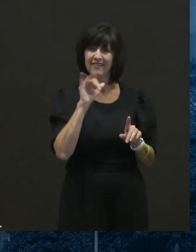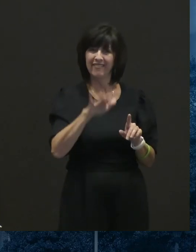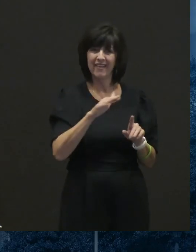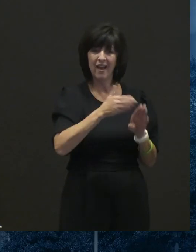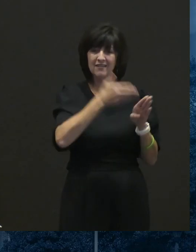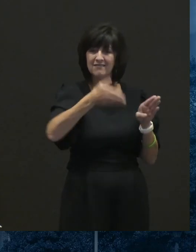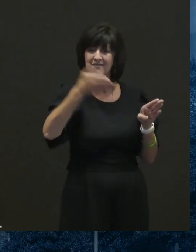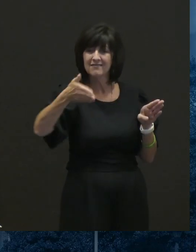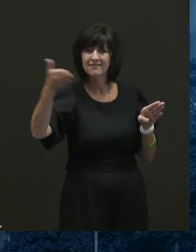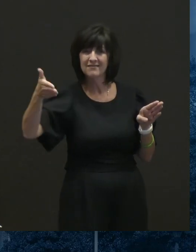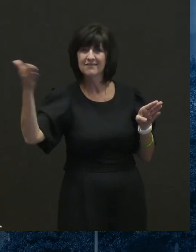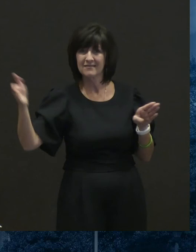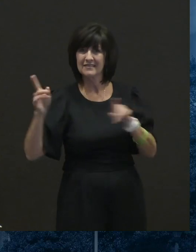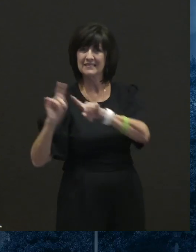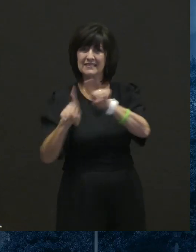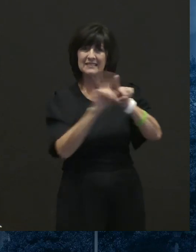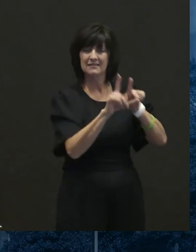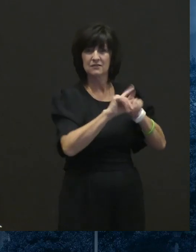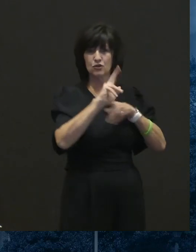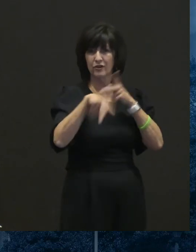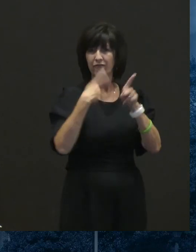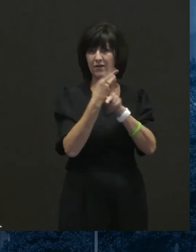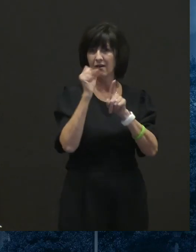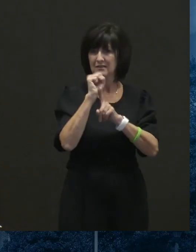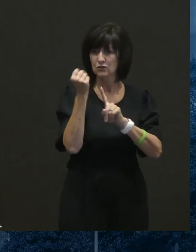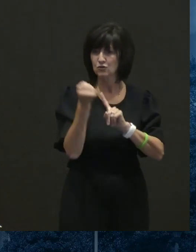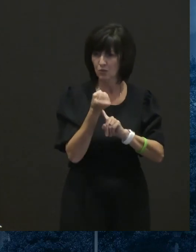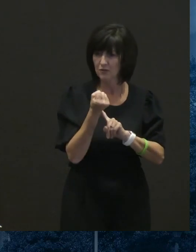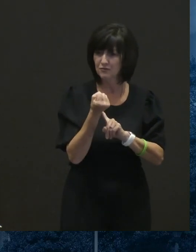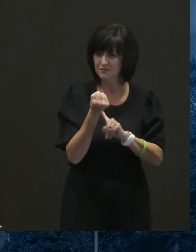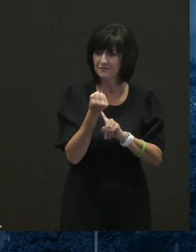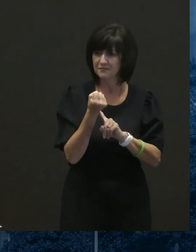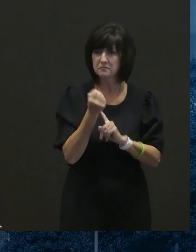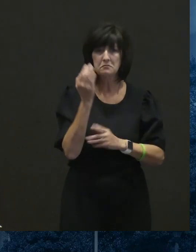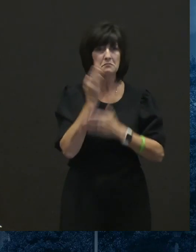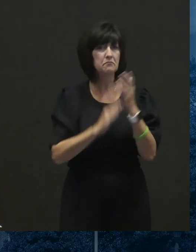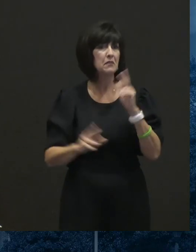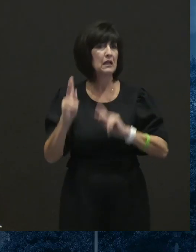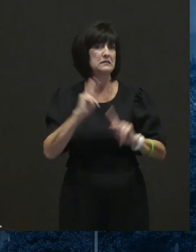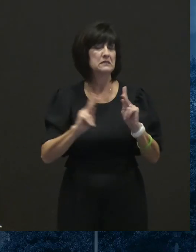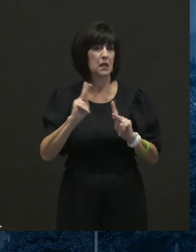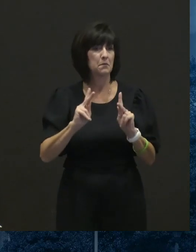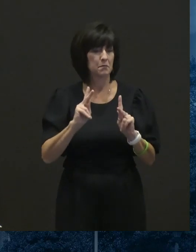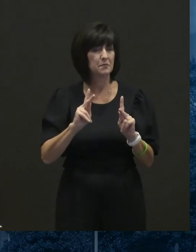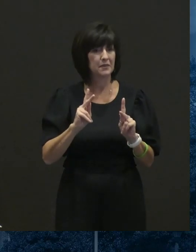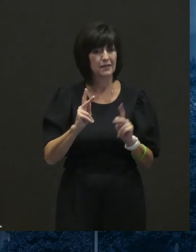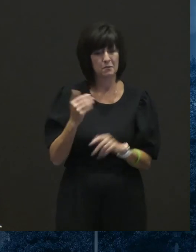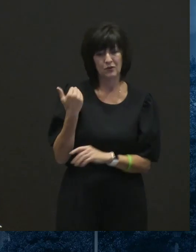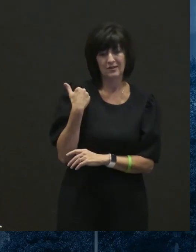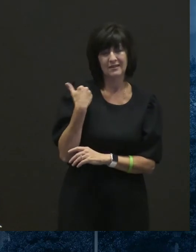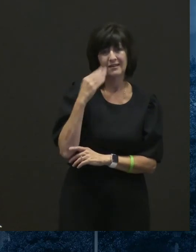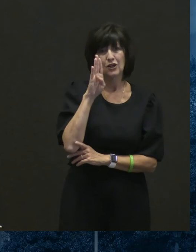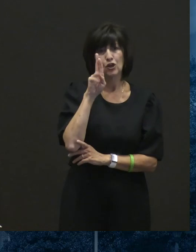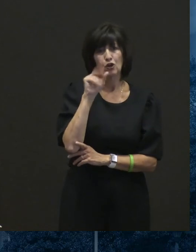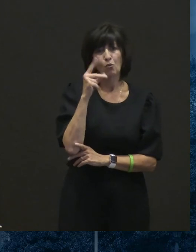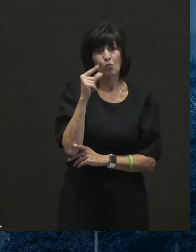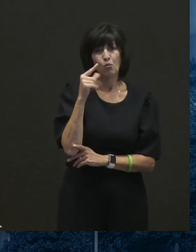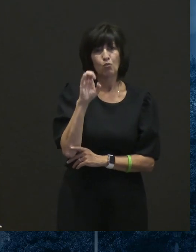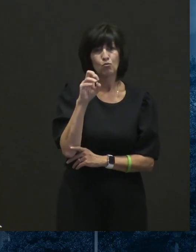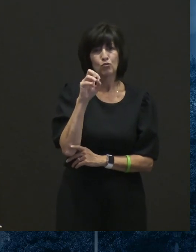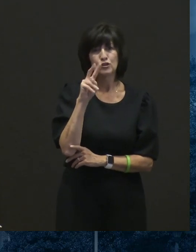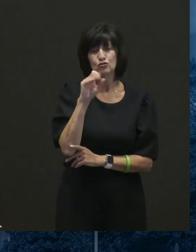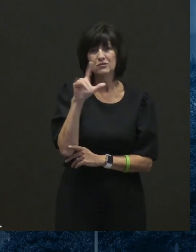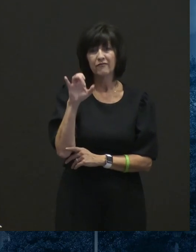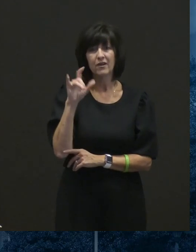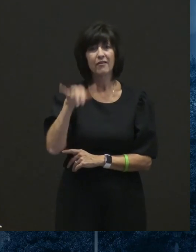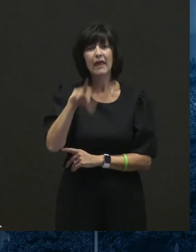seen anything really specific there. We're worried about the big rodeo that happened down there in Bridgeville. Haven't quite seen anything there.